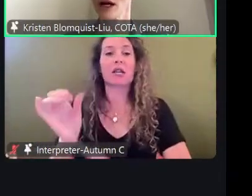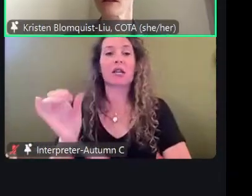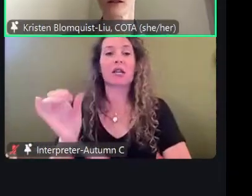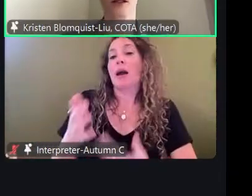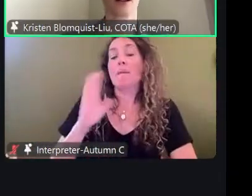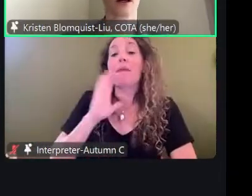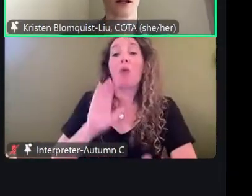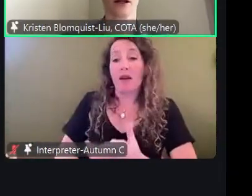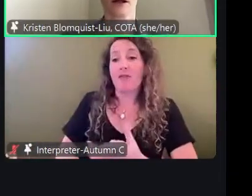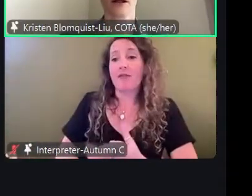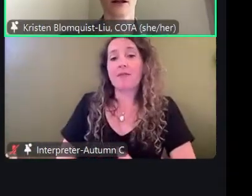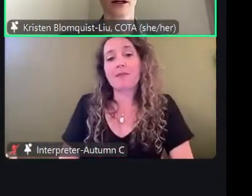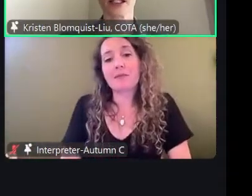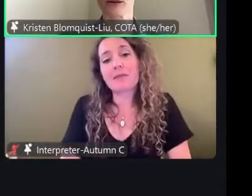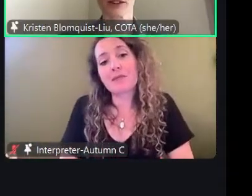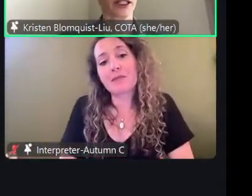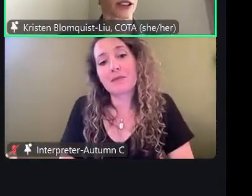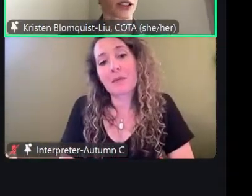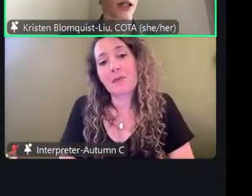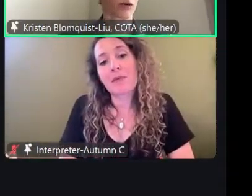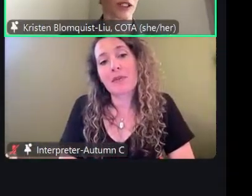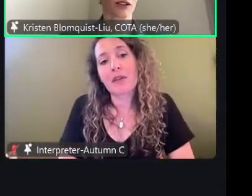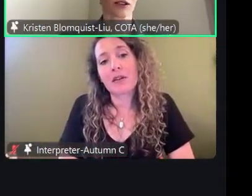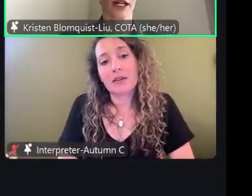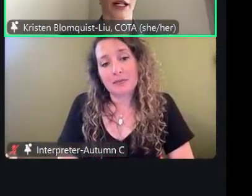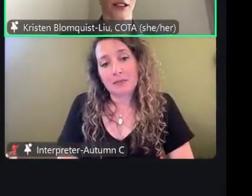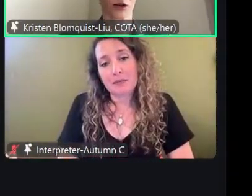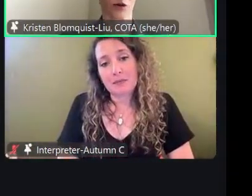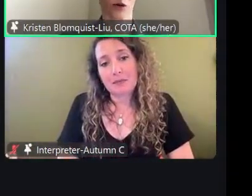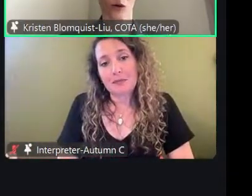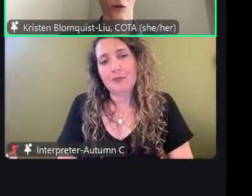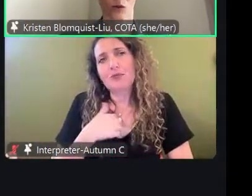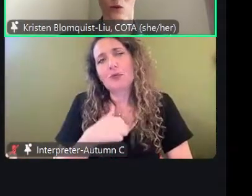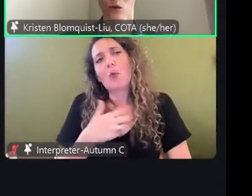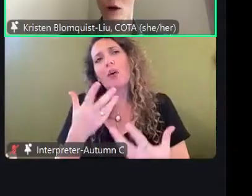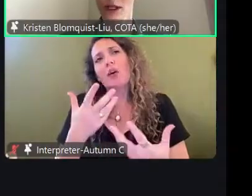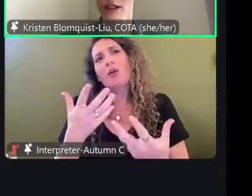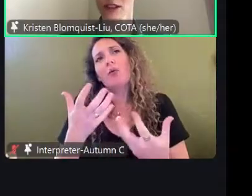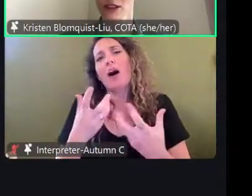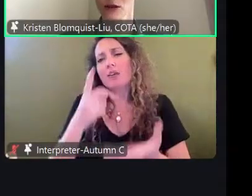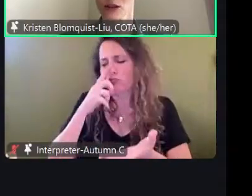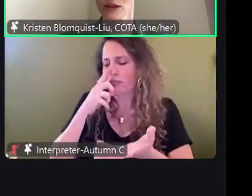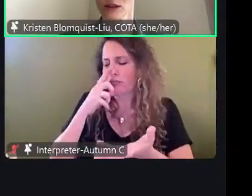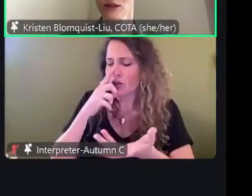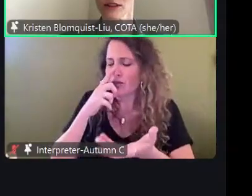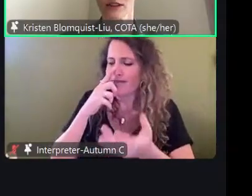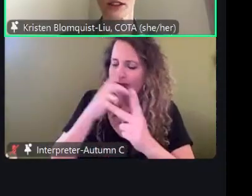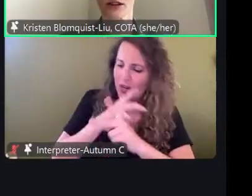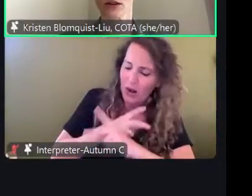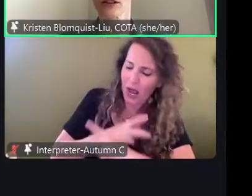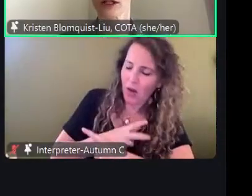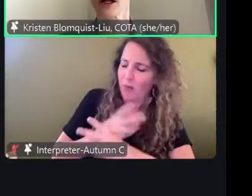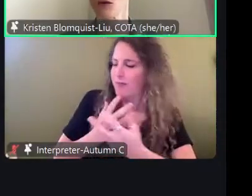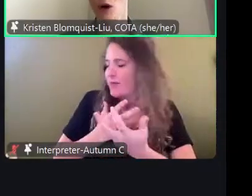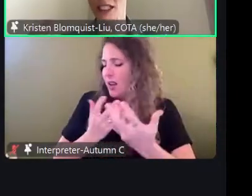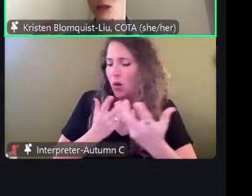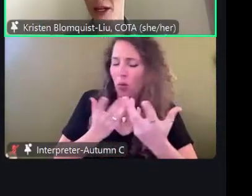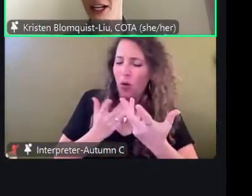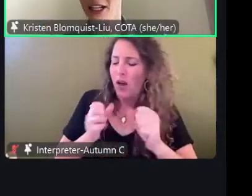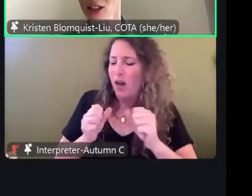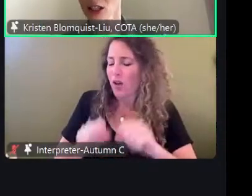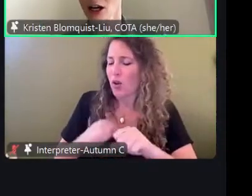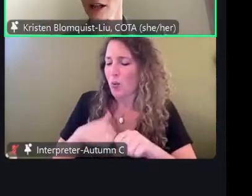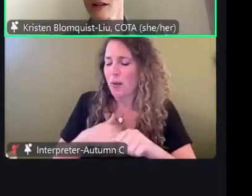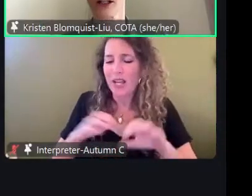case with my wife. And so we really just kind of wanted to look at what we could do to, like what